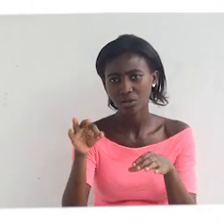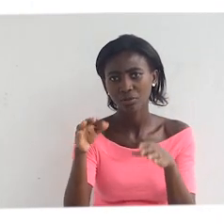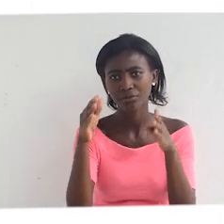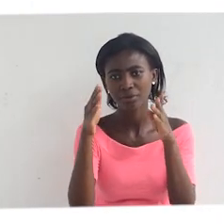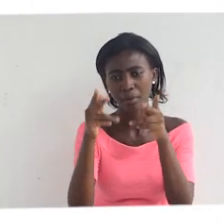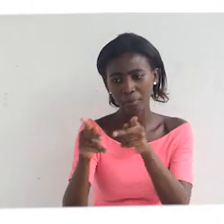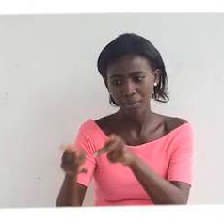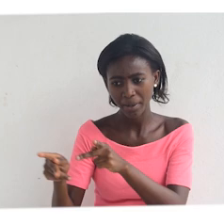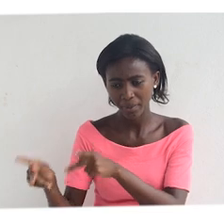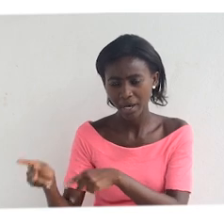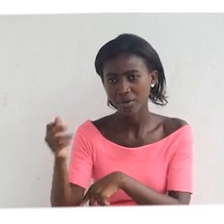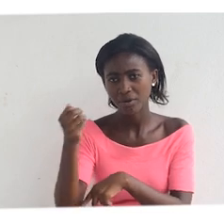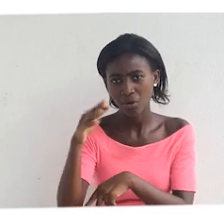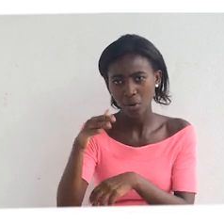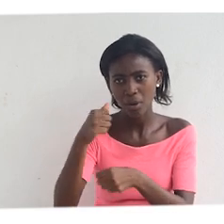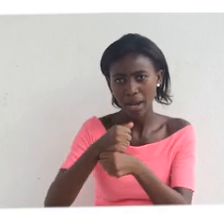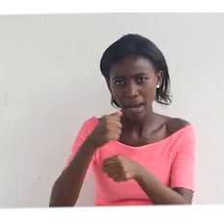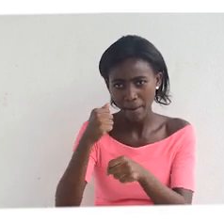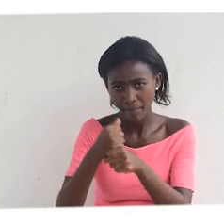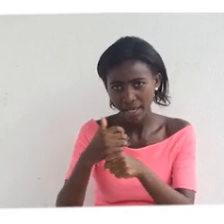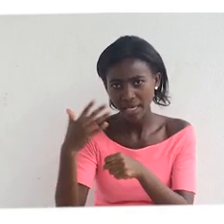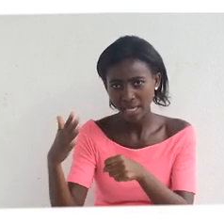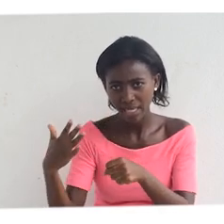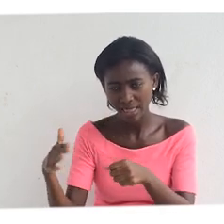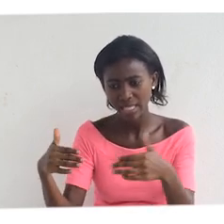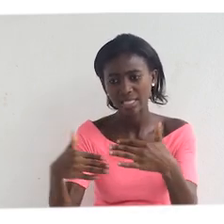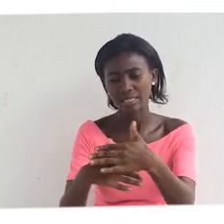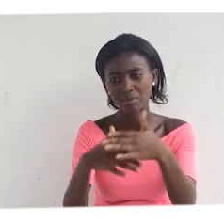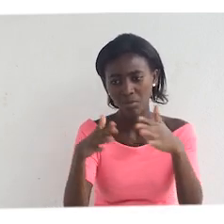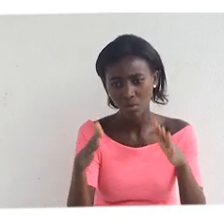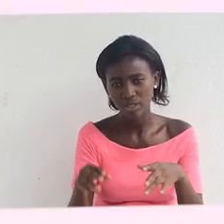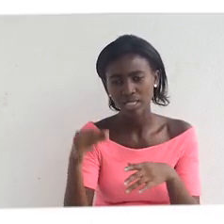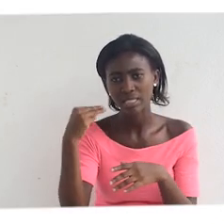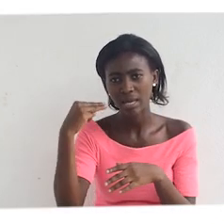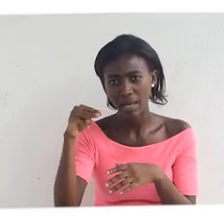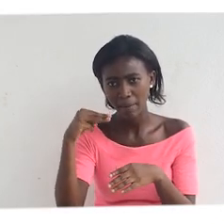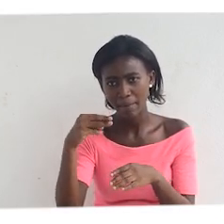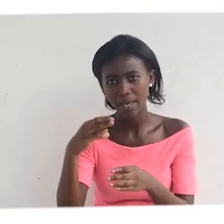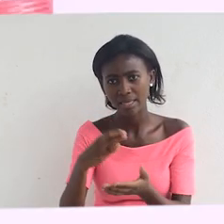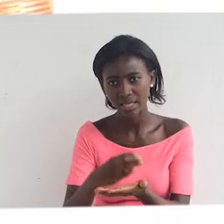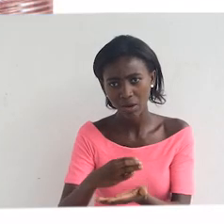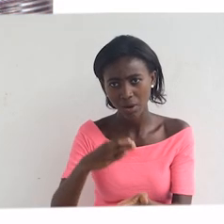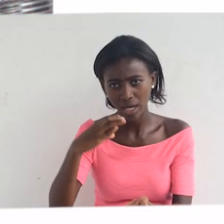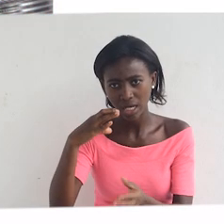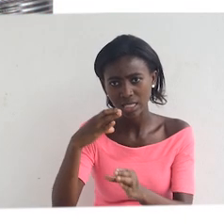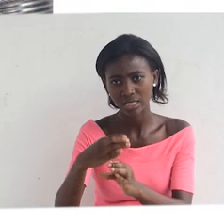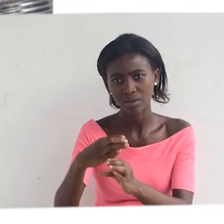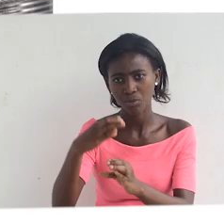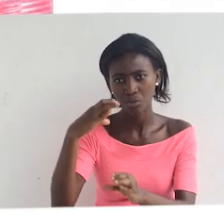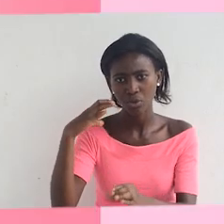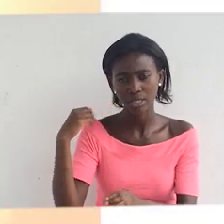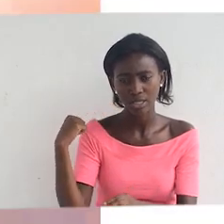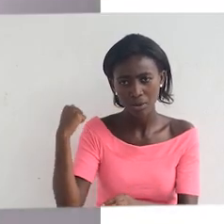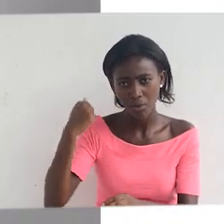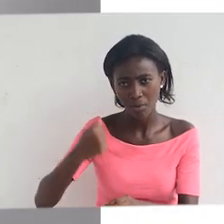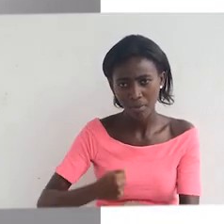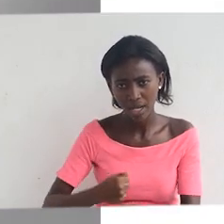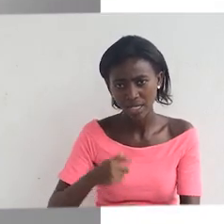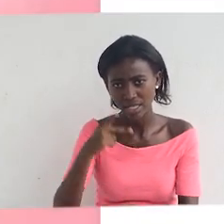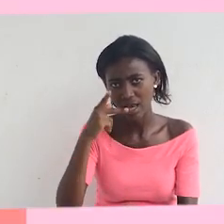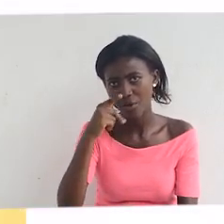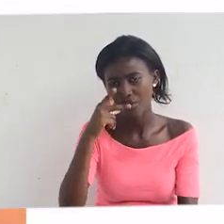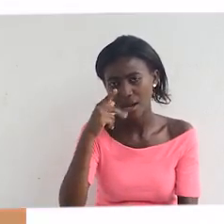Packaging is the art of preparing or making containers like boxes, metal cans,